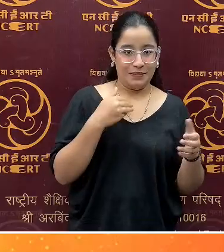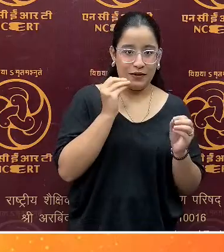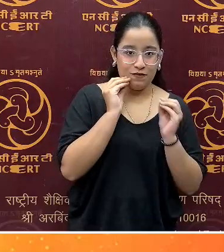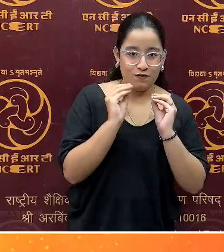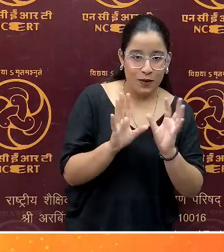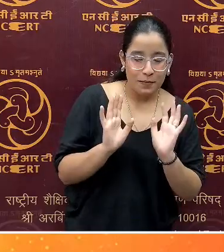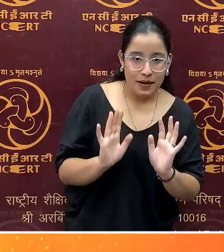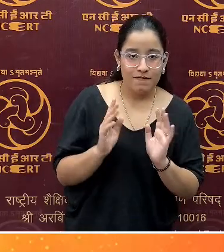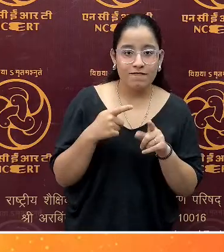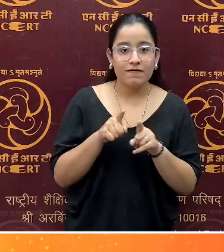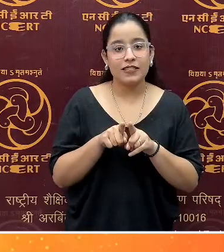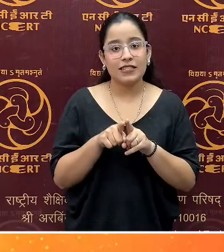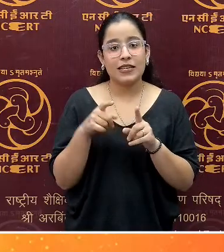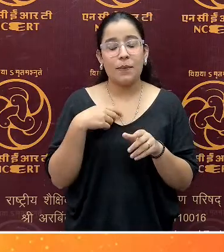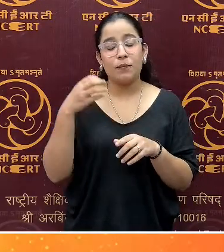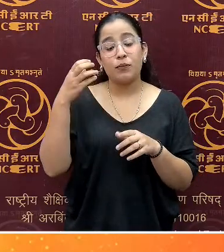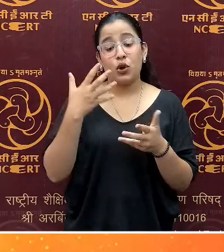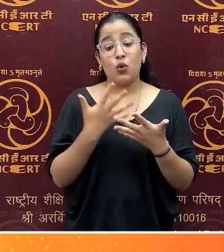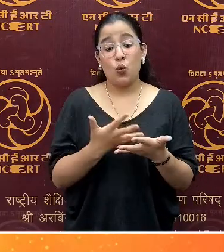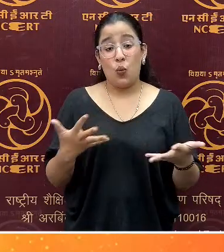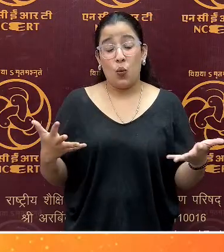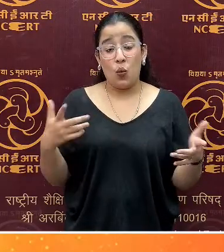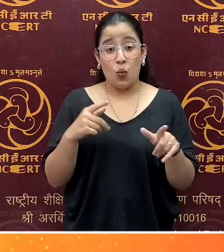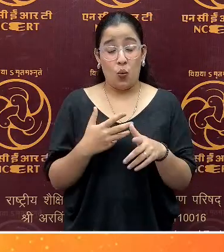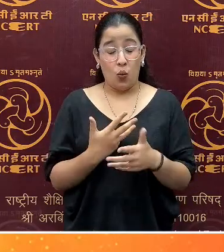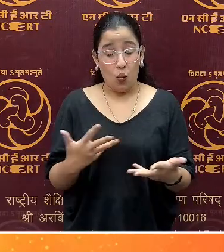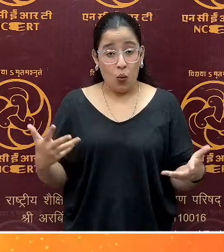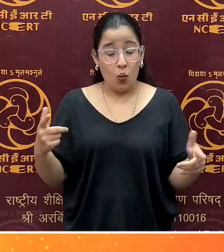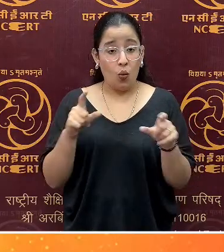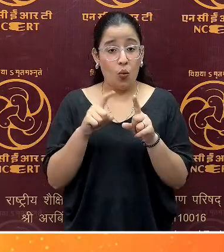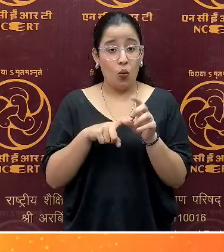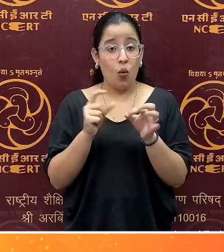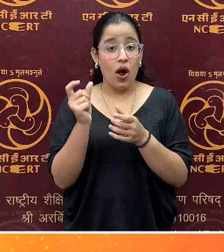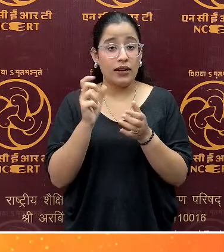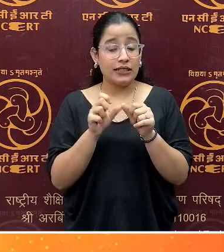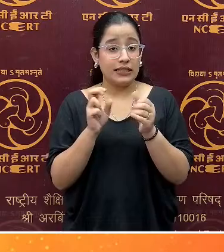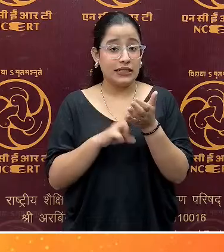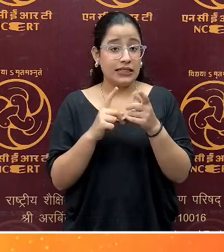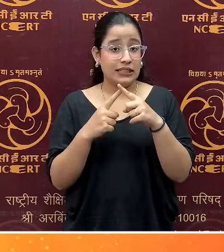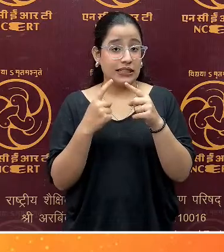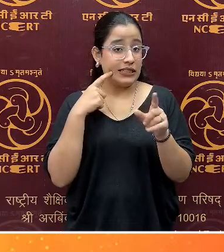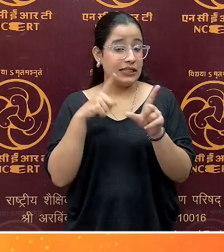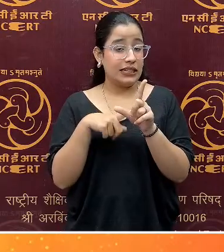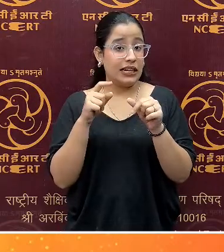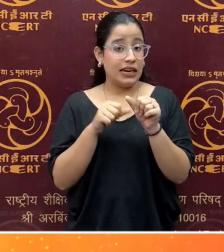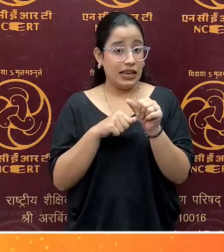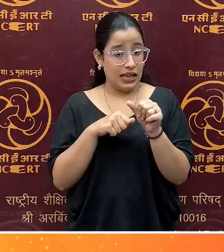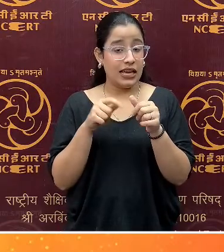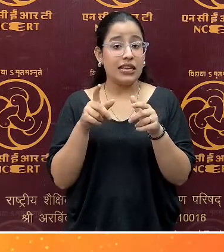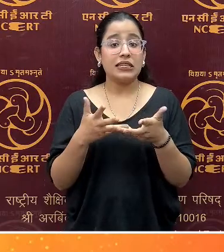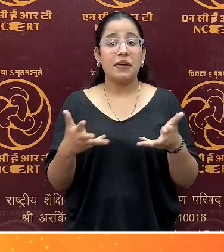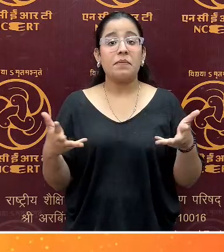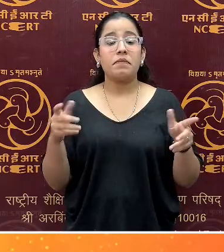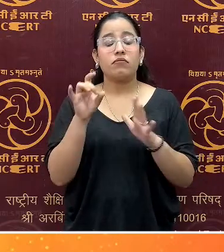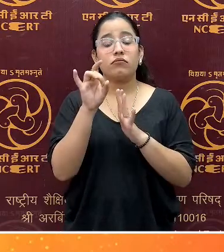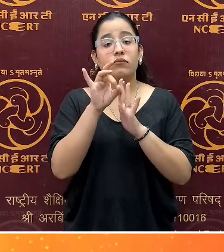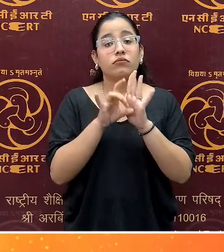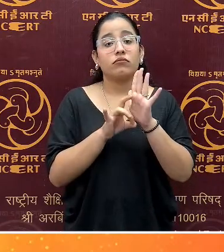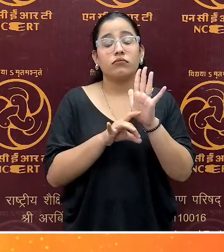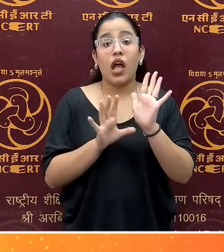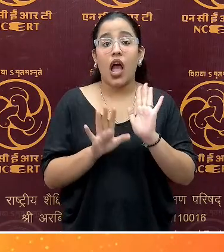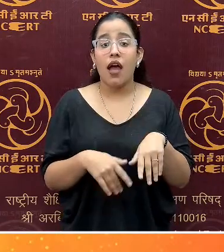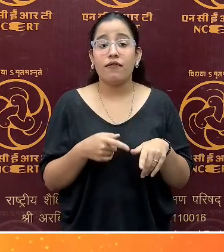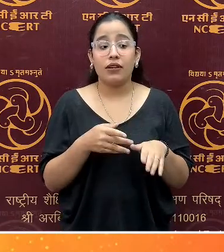beginning, since it is a quantity which has, this vector is a quantity which has certain characteristics, that is, it